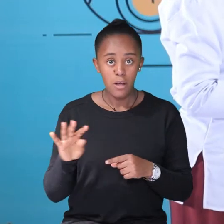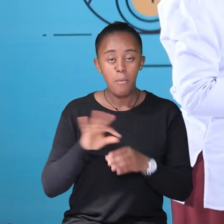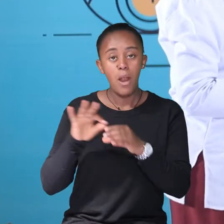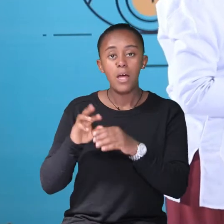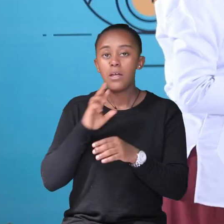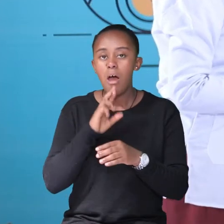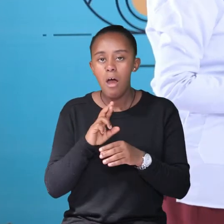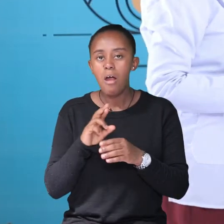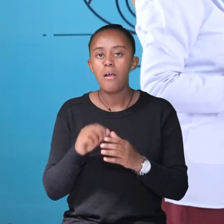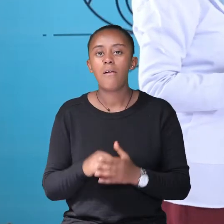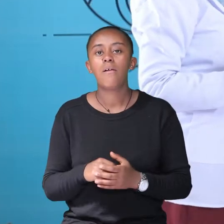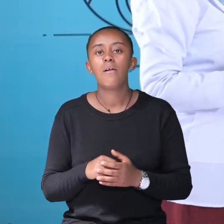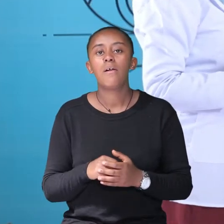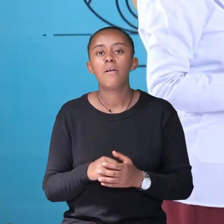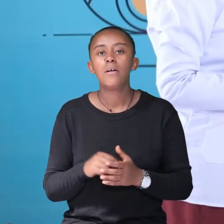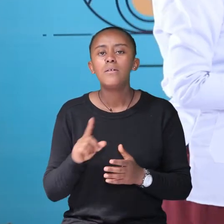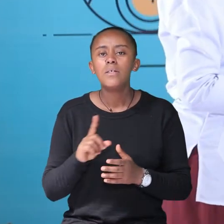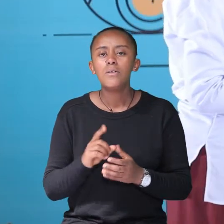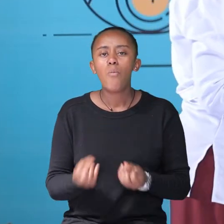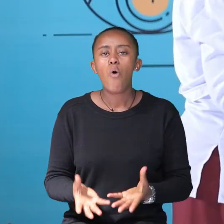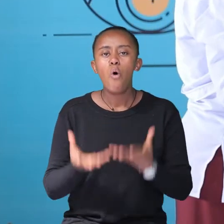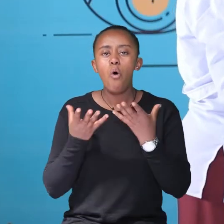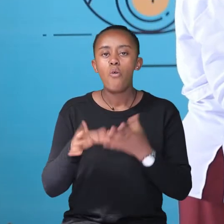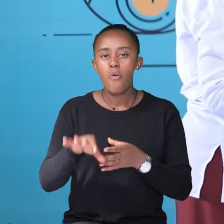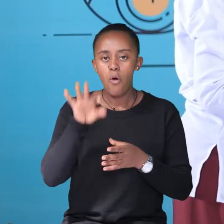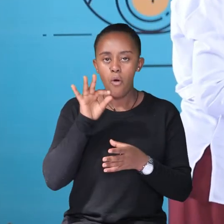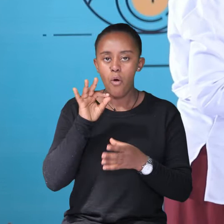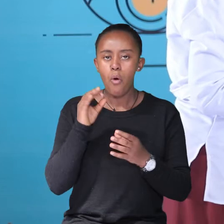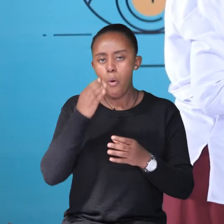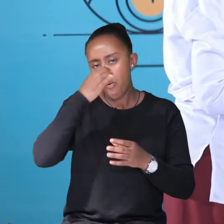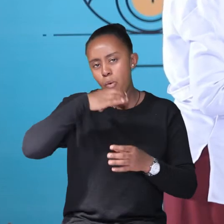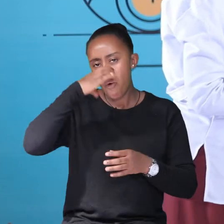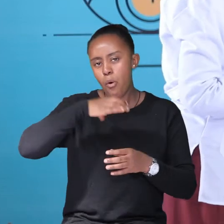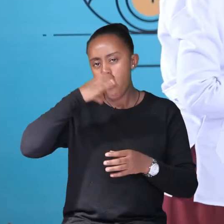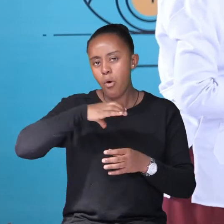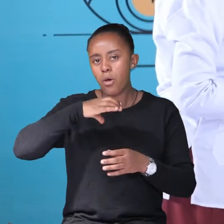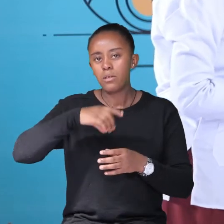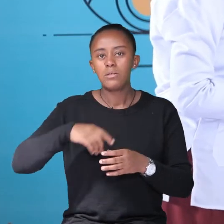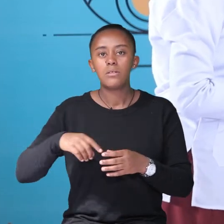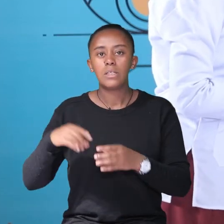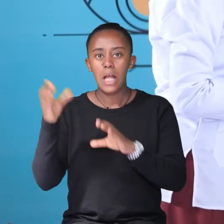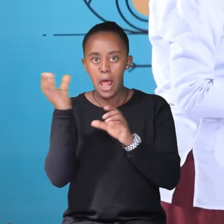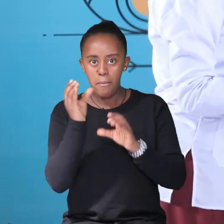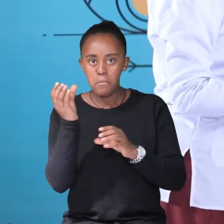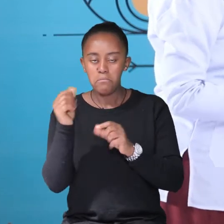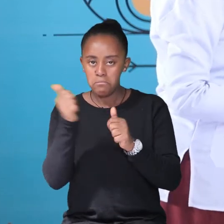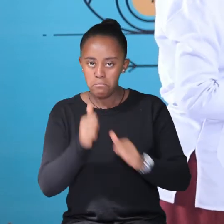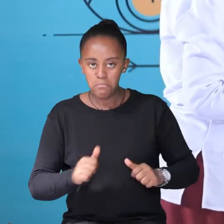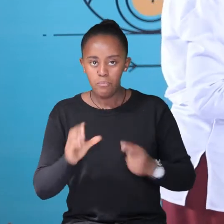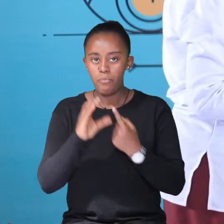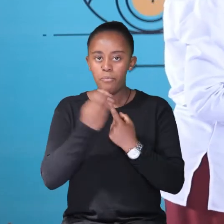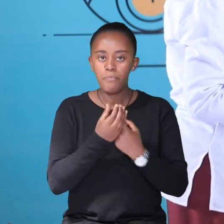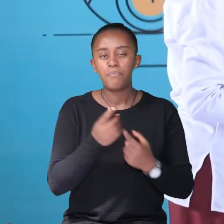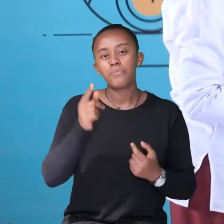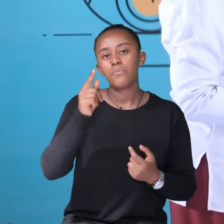that undergo C4 photosynthesis are more found on hot areas, in hot climate, or in